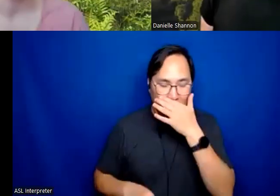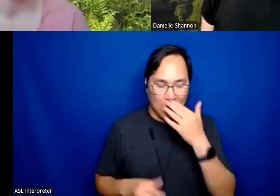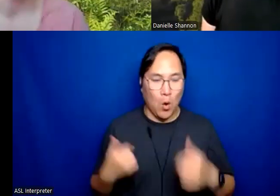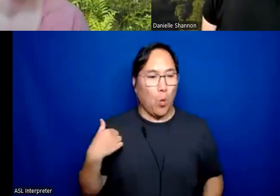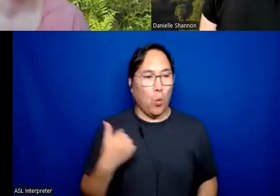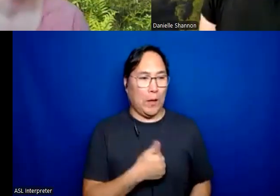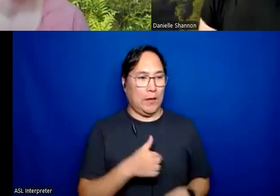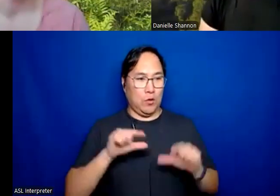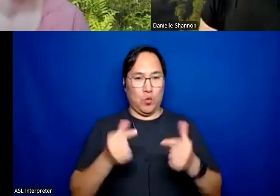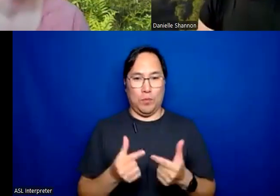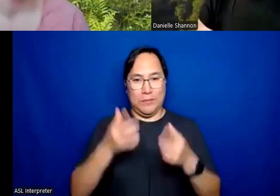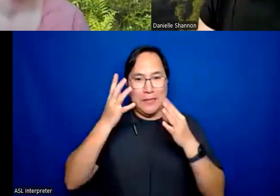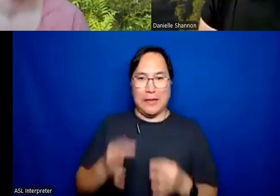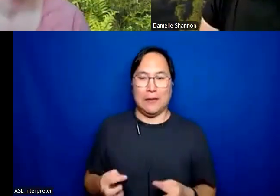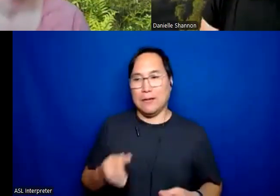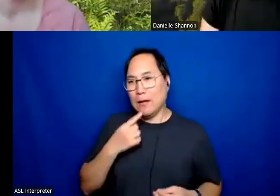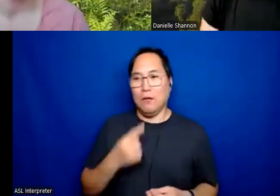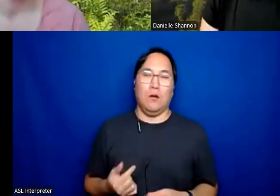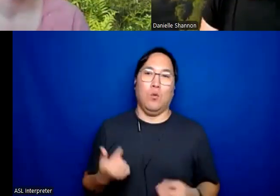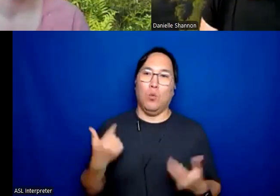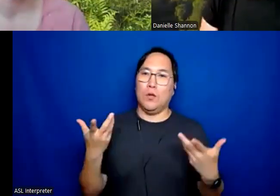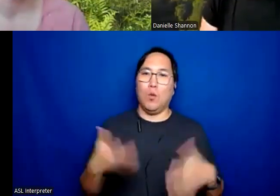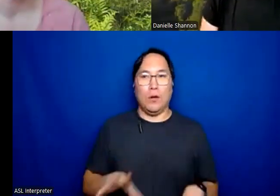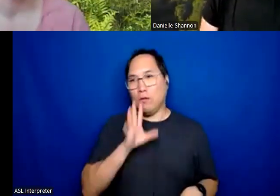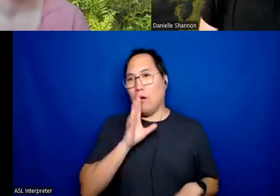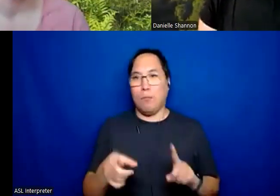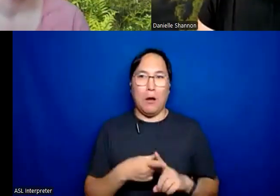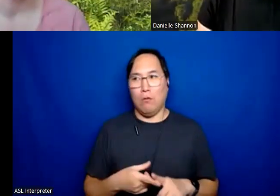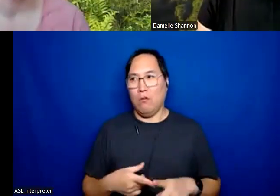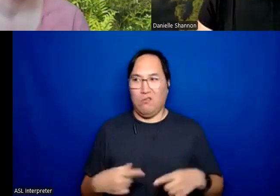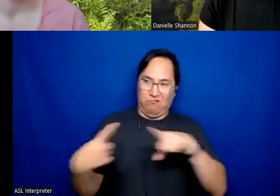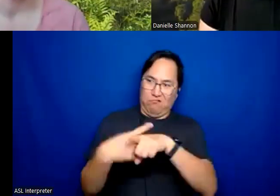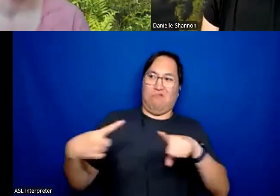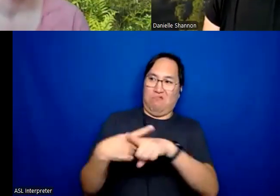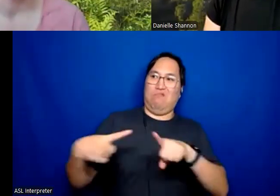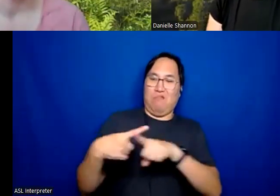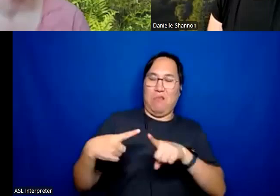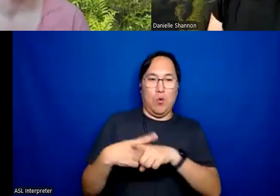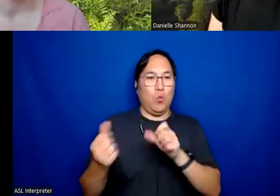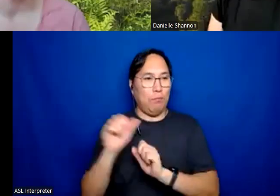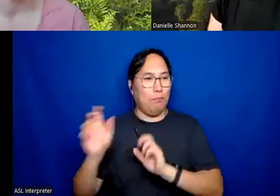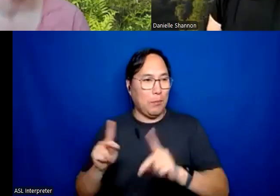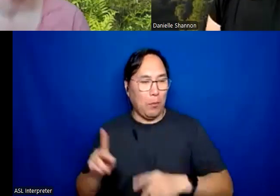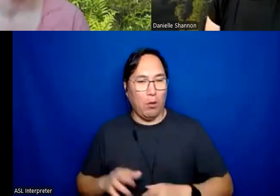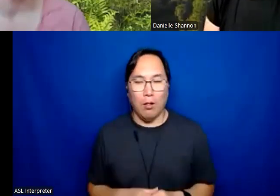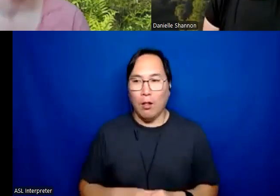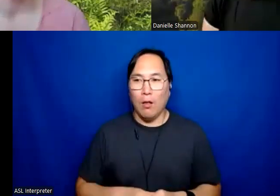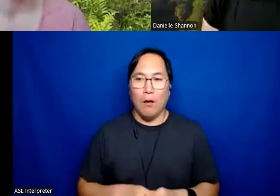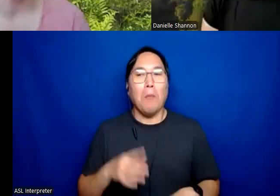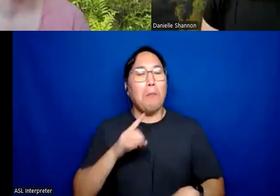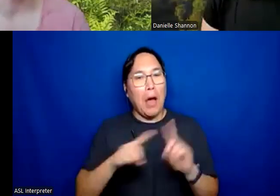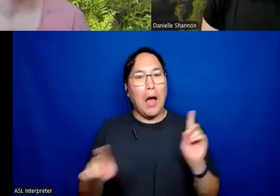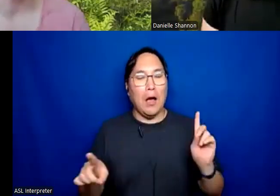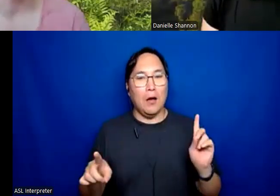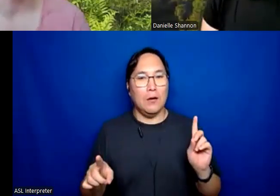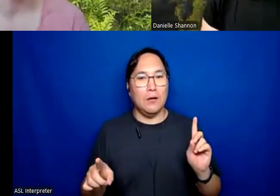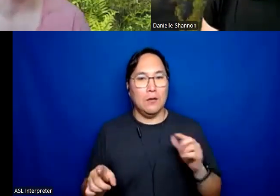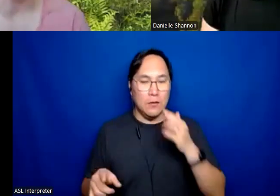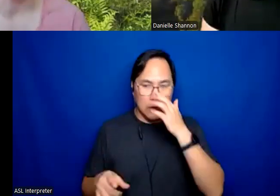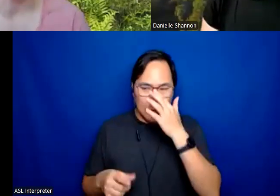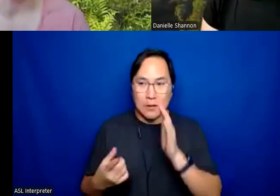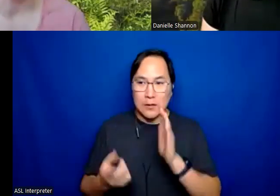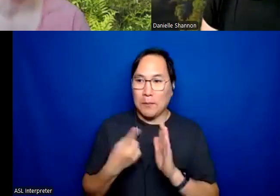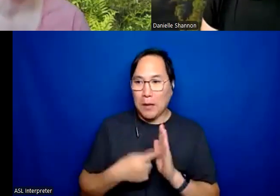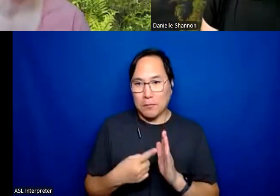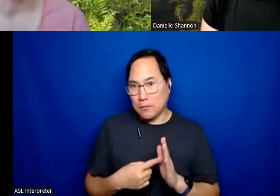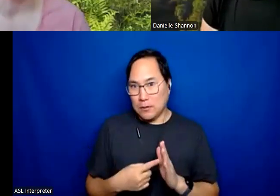as a group that we really didn't want to talk about conflicts, and so, but I will say, sometimes it is helpful when those things